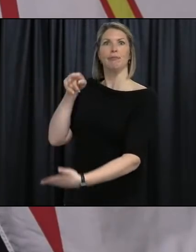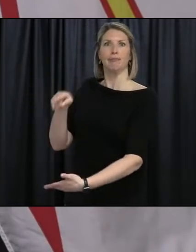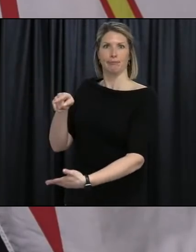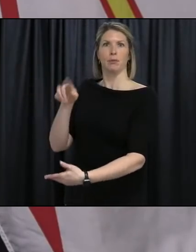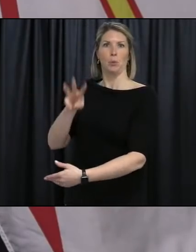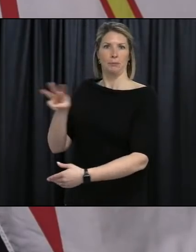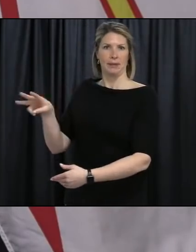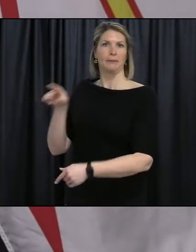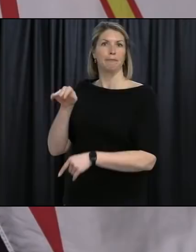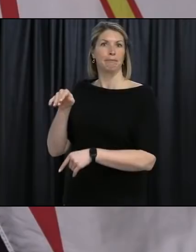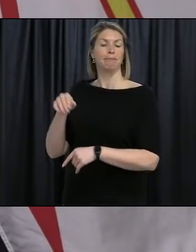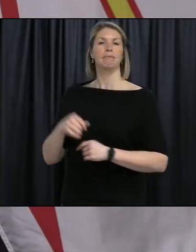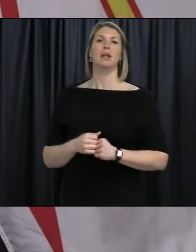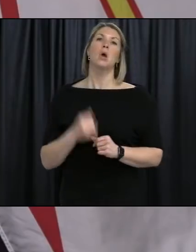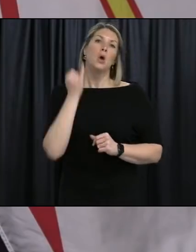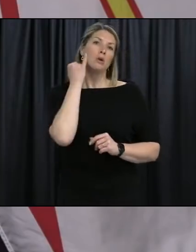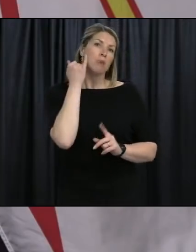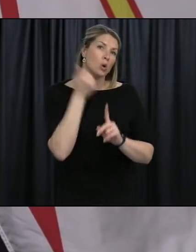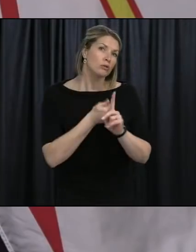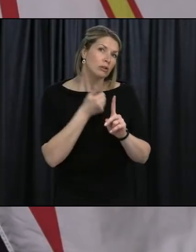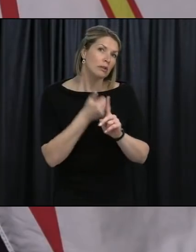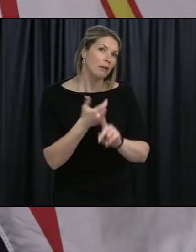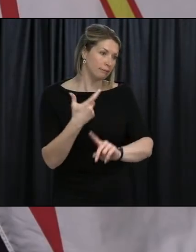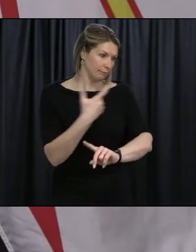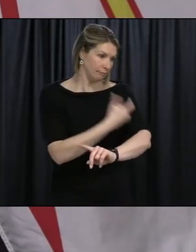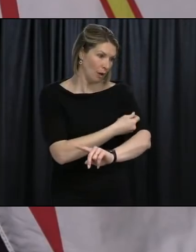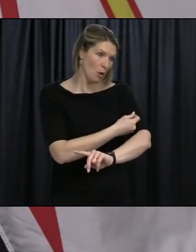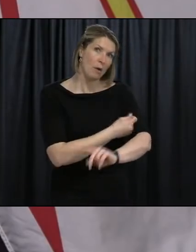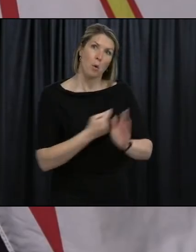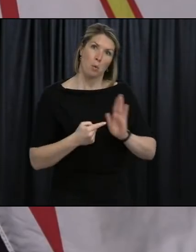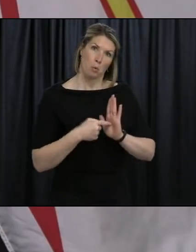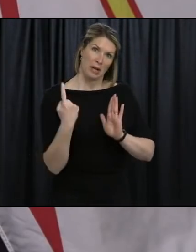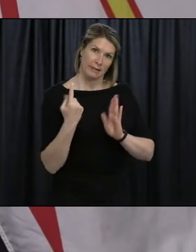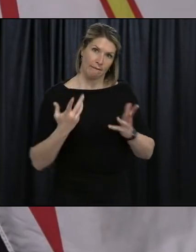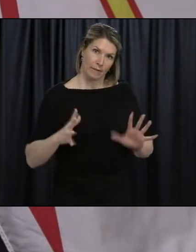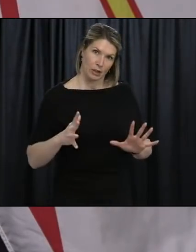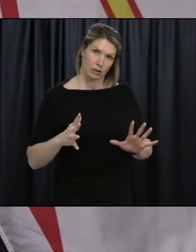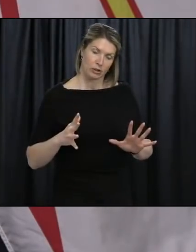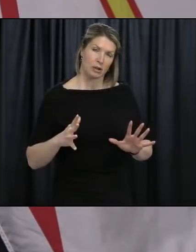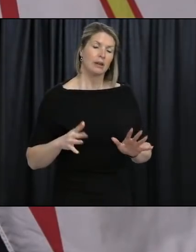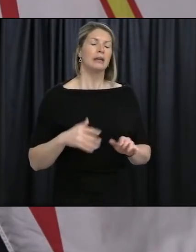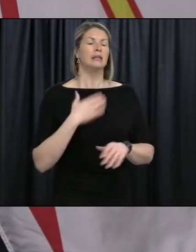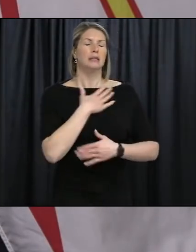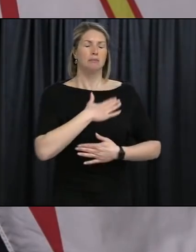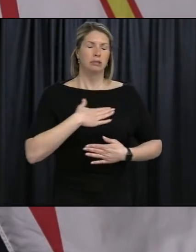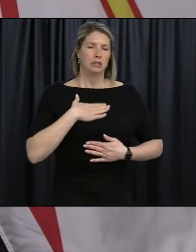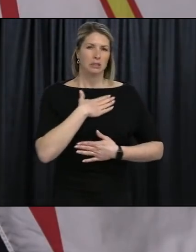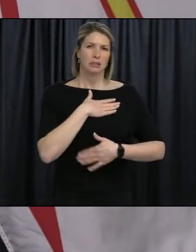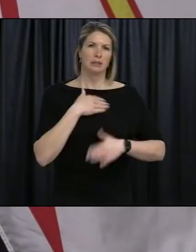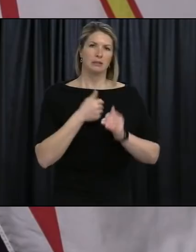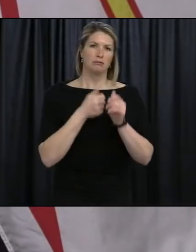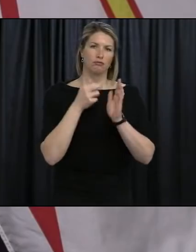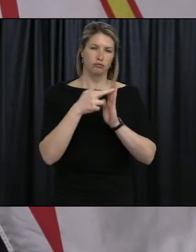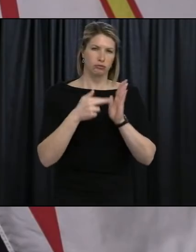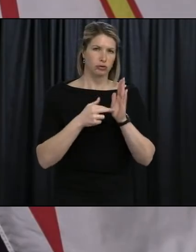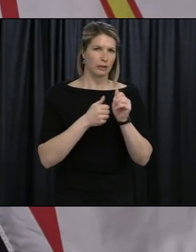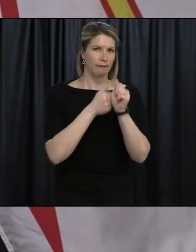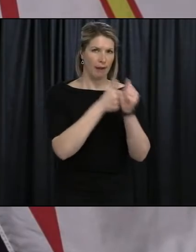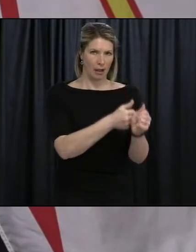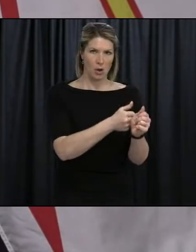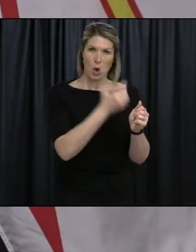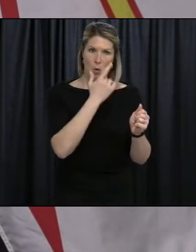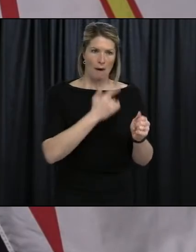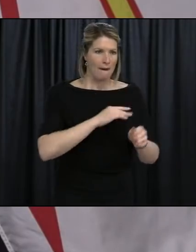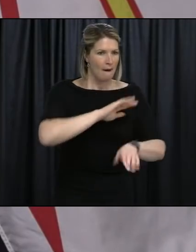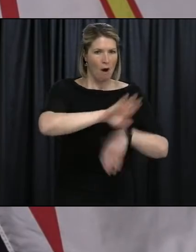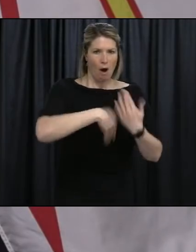first dose, please make sure you continue to follow public health guidance, as you are not yet fully protected. As a recap,